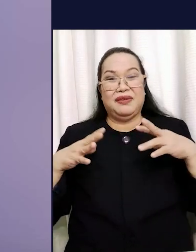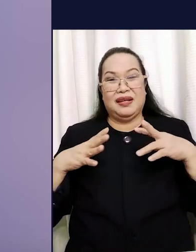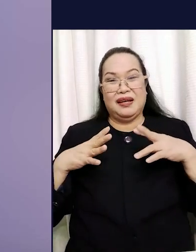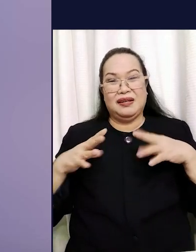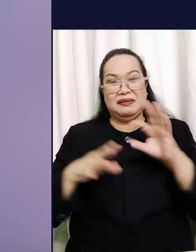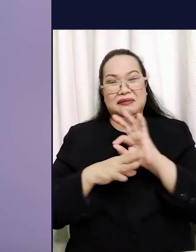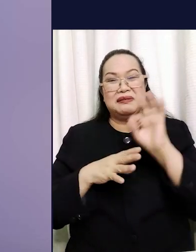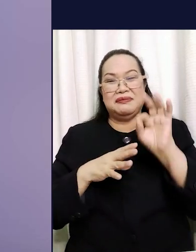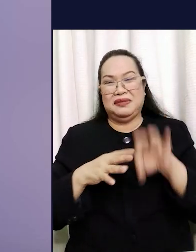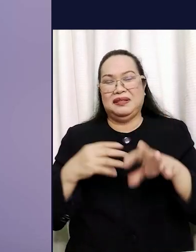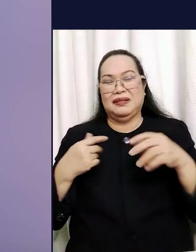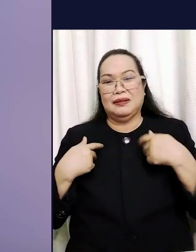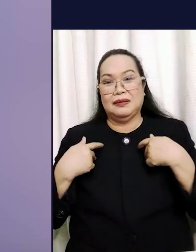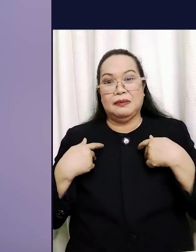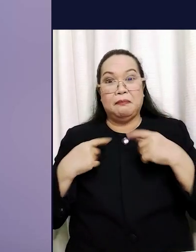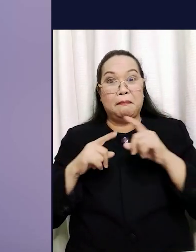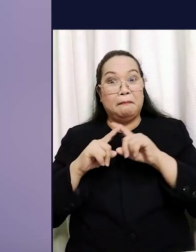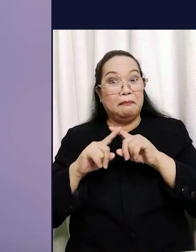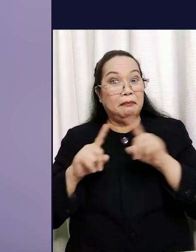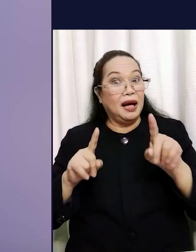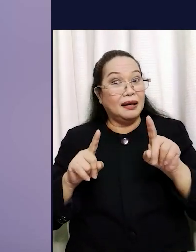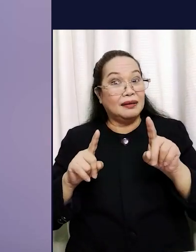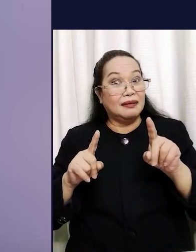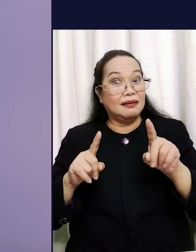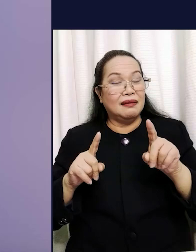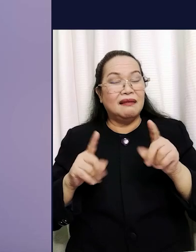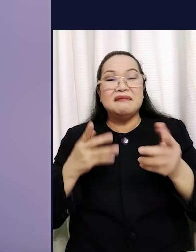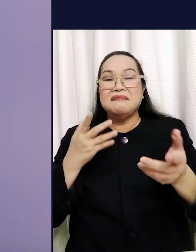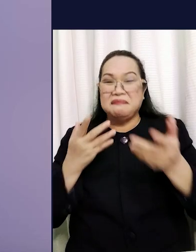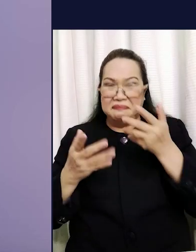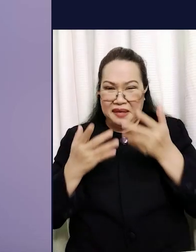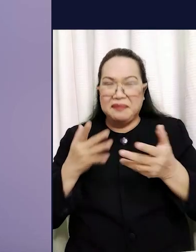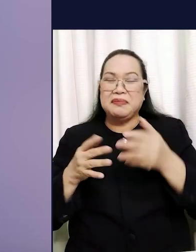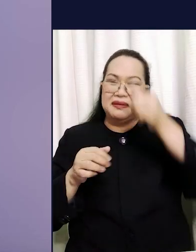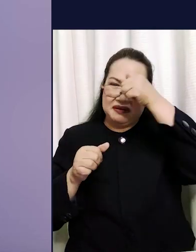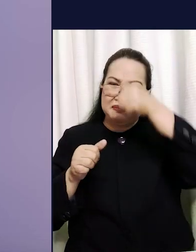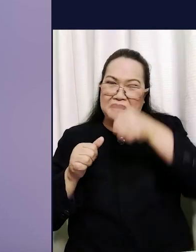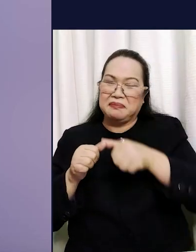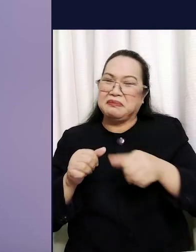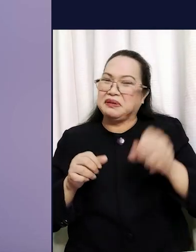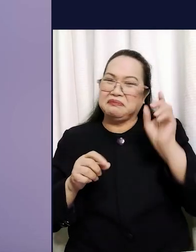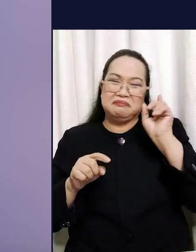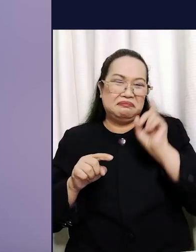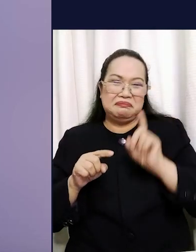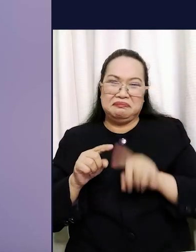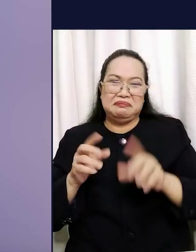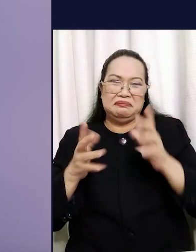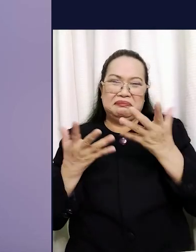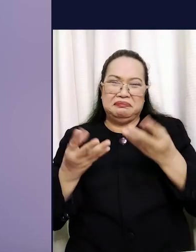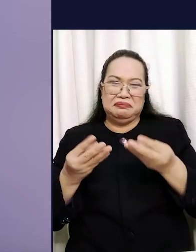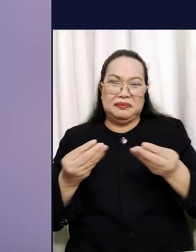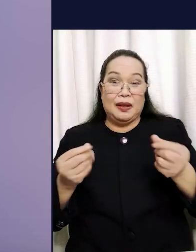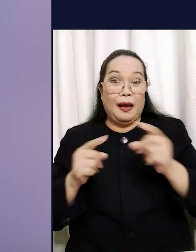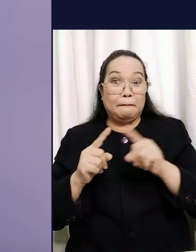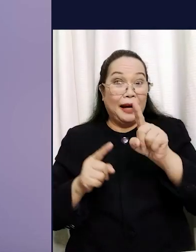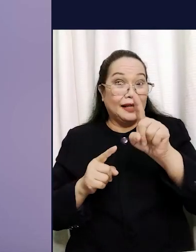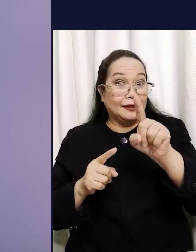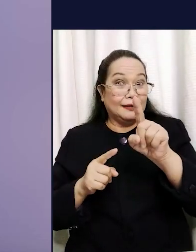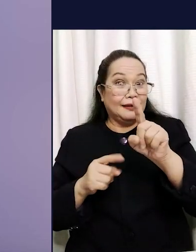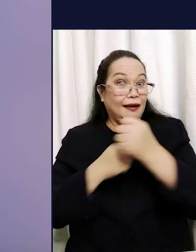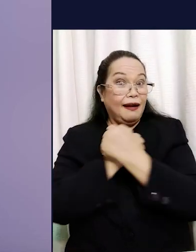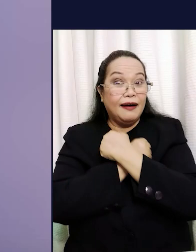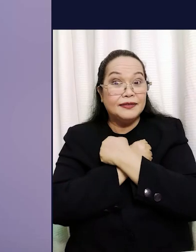They may be remembered no more, but love would last and